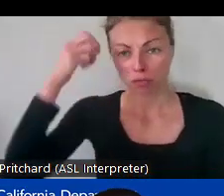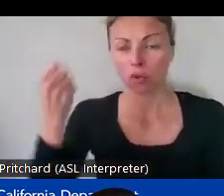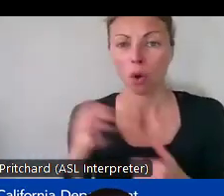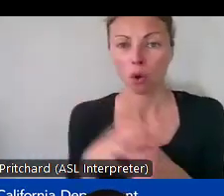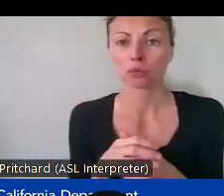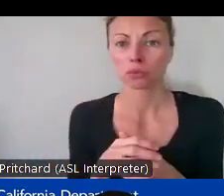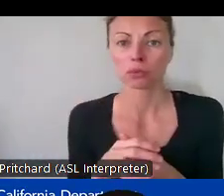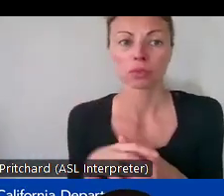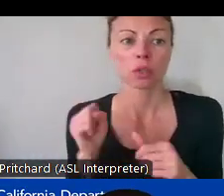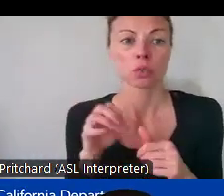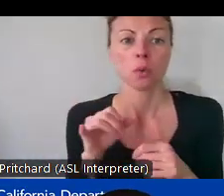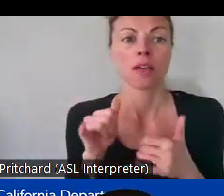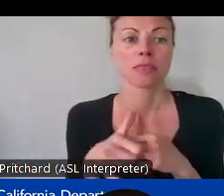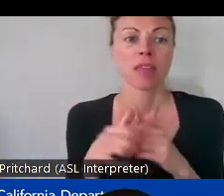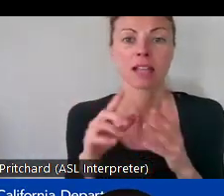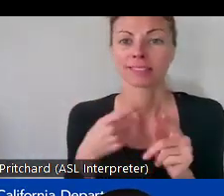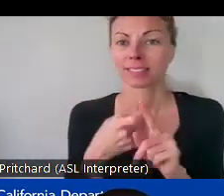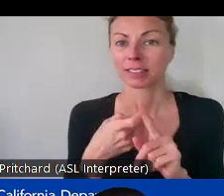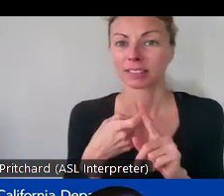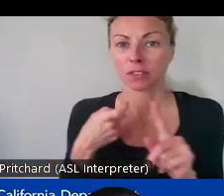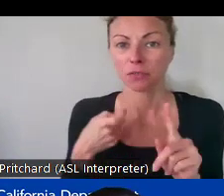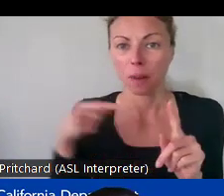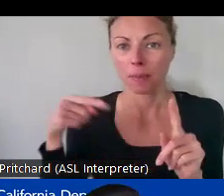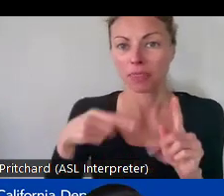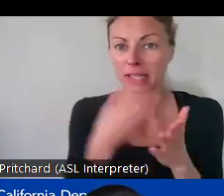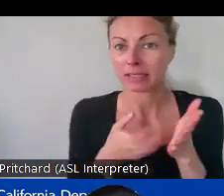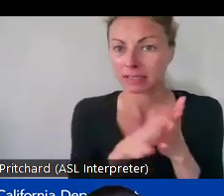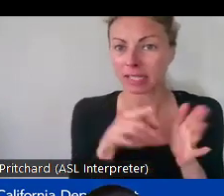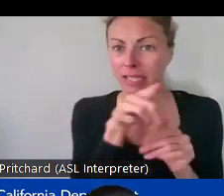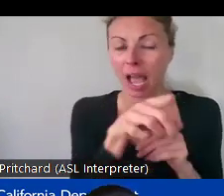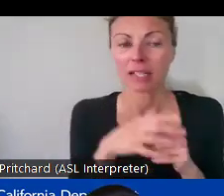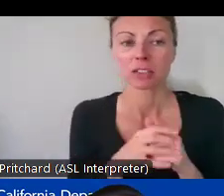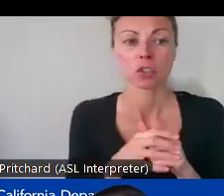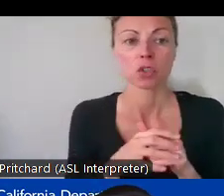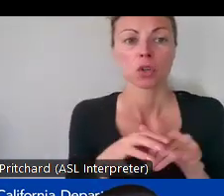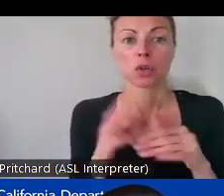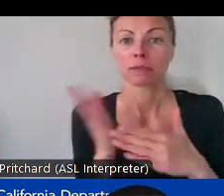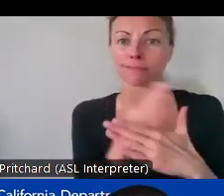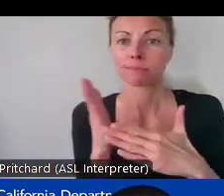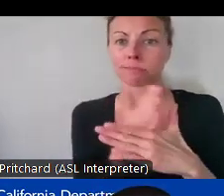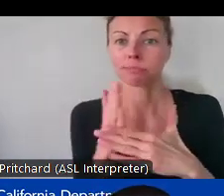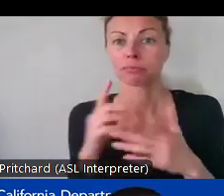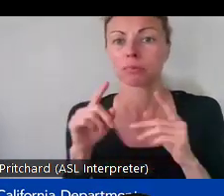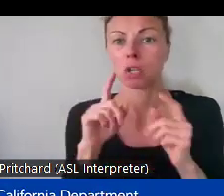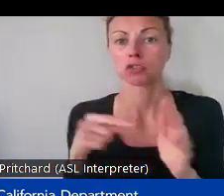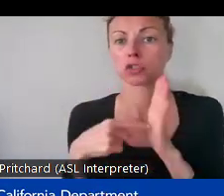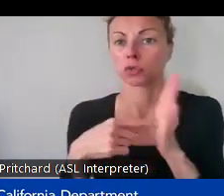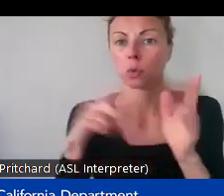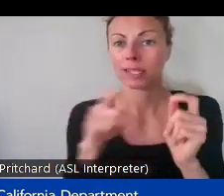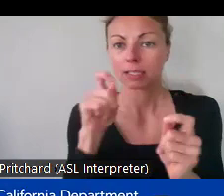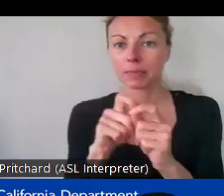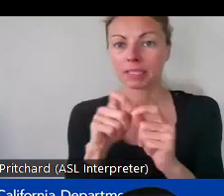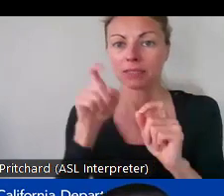issues. And that's the genesis around the creation of this index. We wanted to get really granular and understand what the more specific needs of counties are. So we